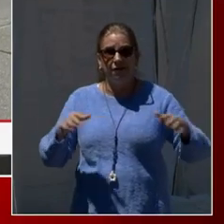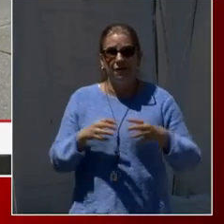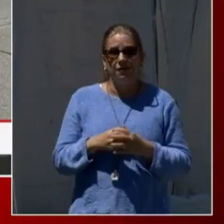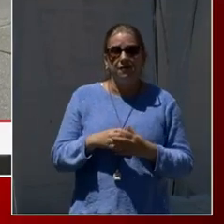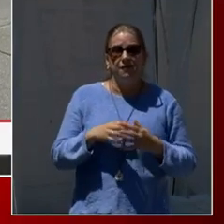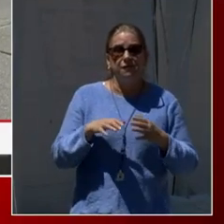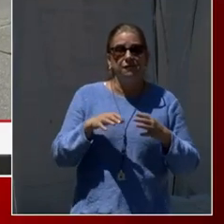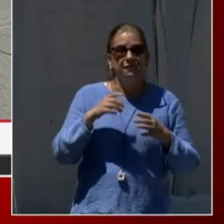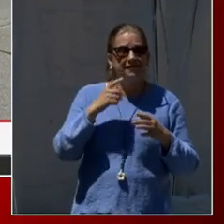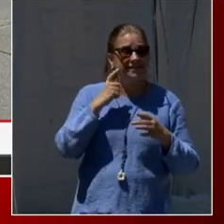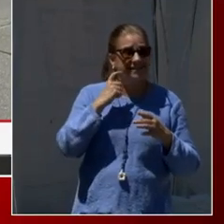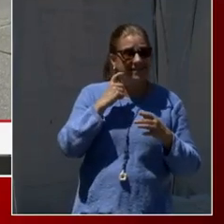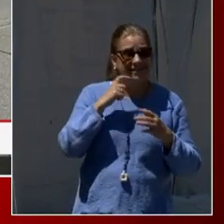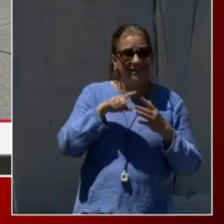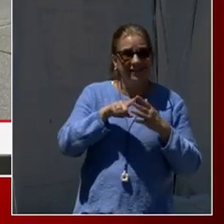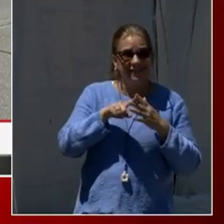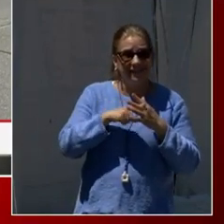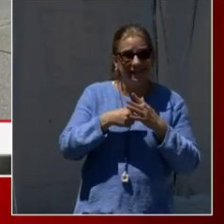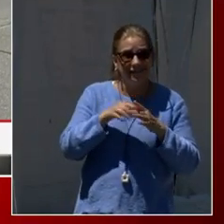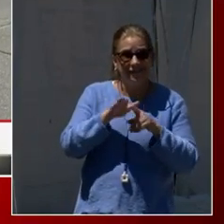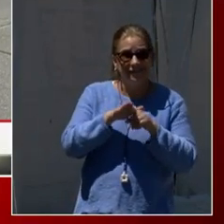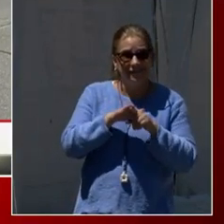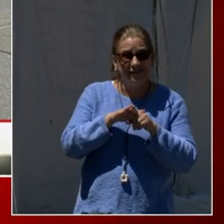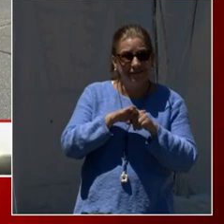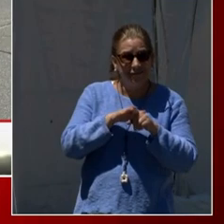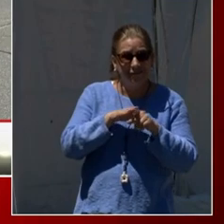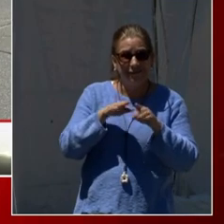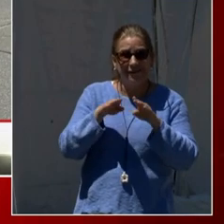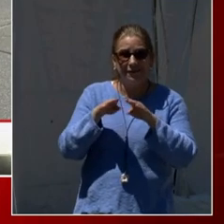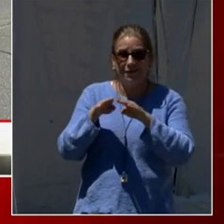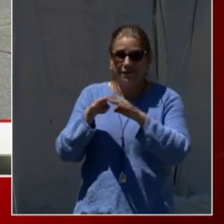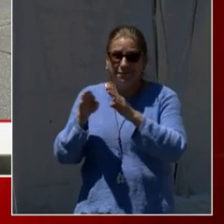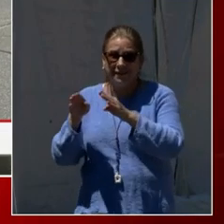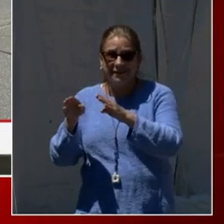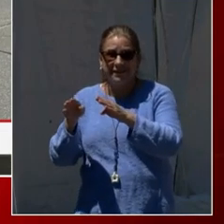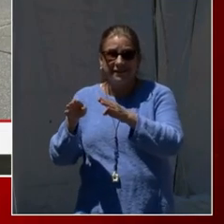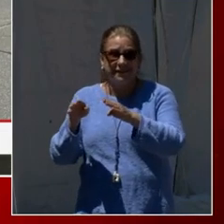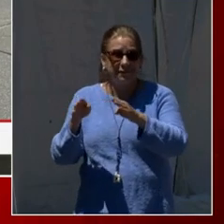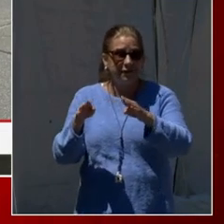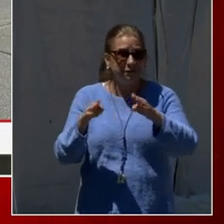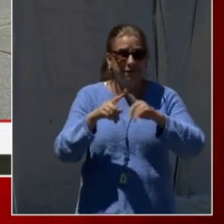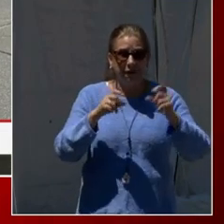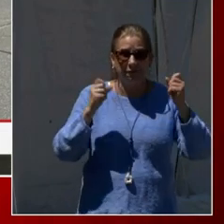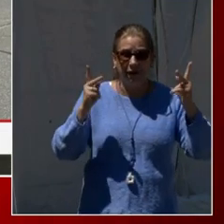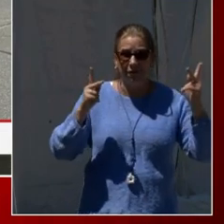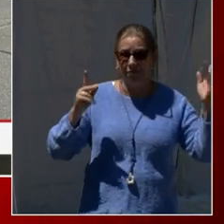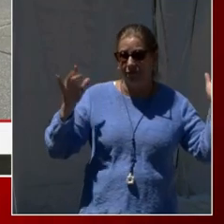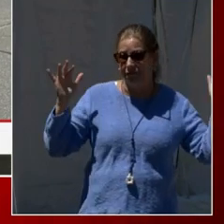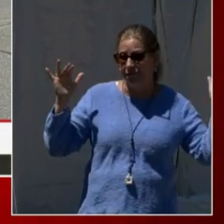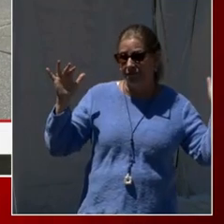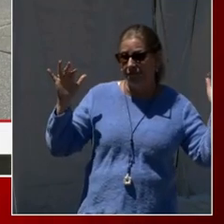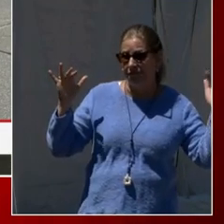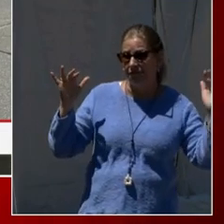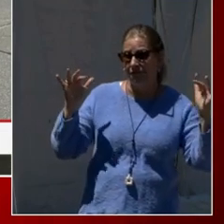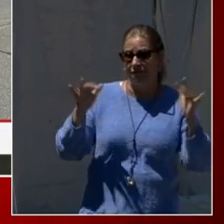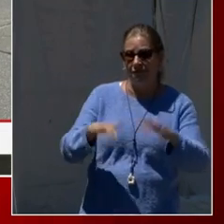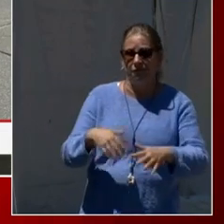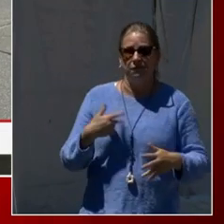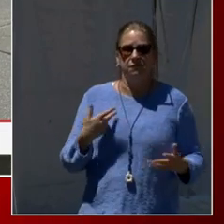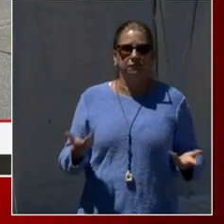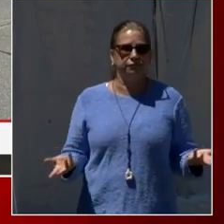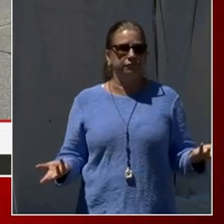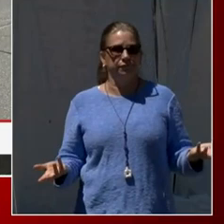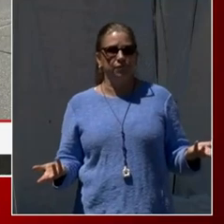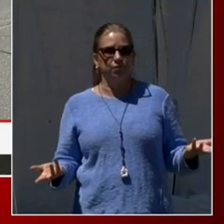remain. Mass gatherings are not something we would support at this time, and whether it be a peaceful protest or whether people